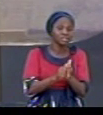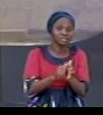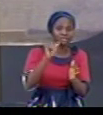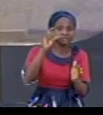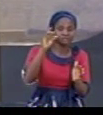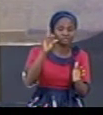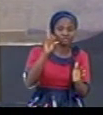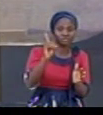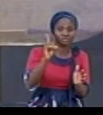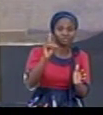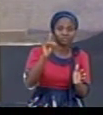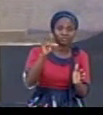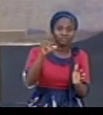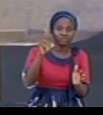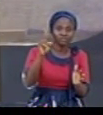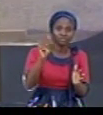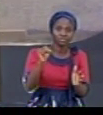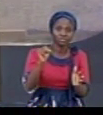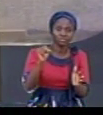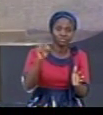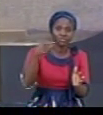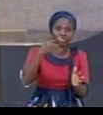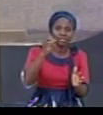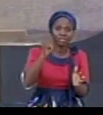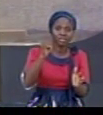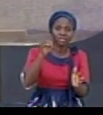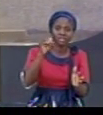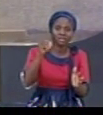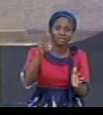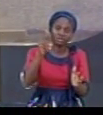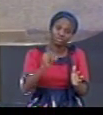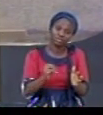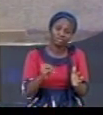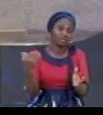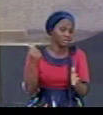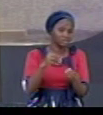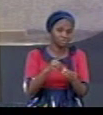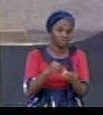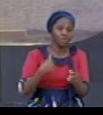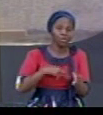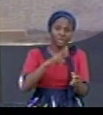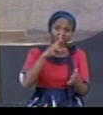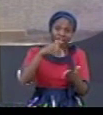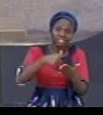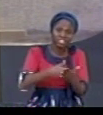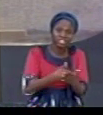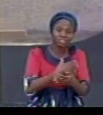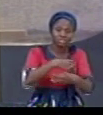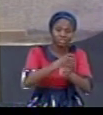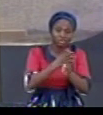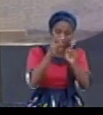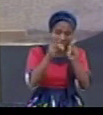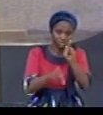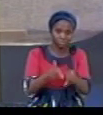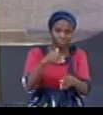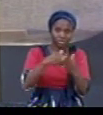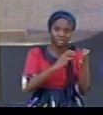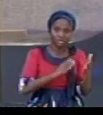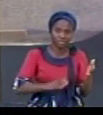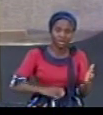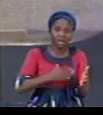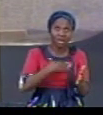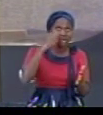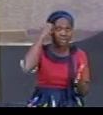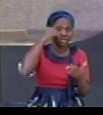dungeon anymore. We're new creatures in Christ, and he has lifted us up into the heavenly